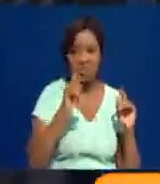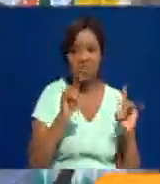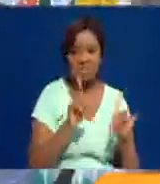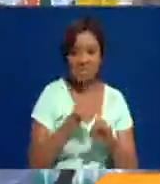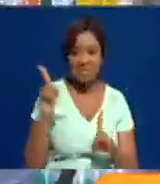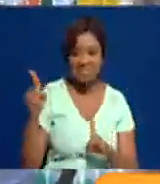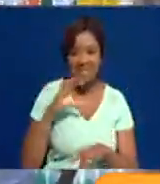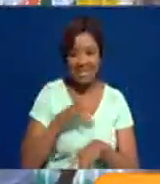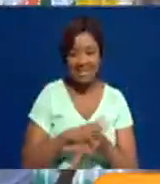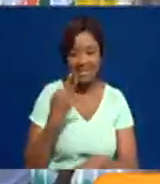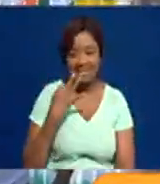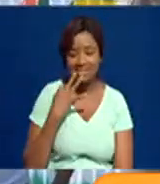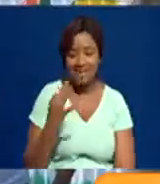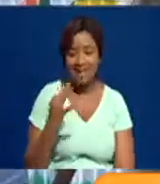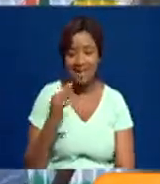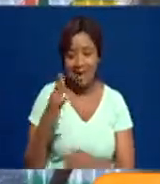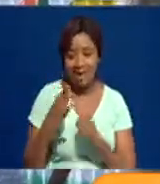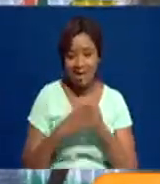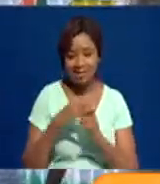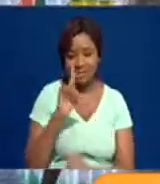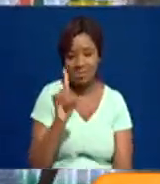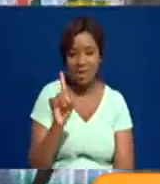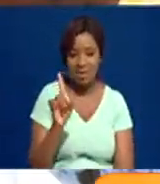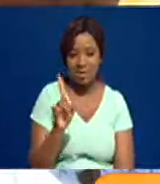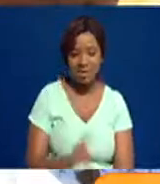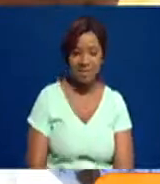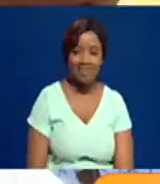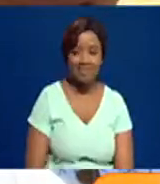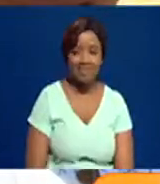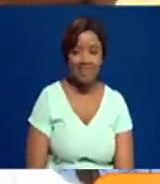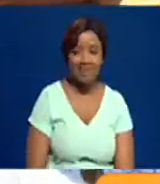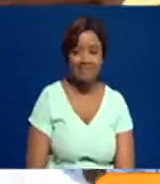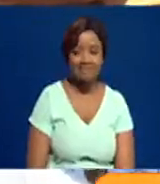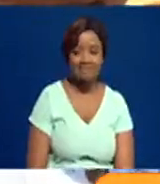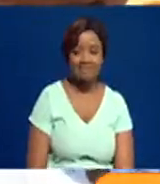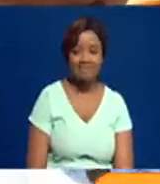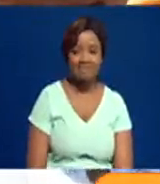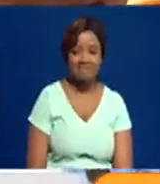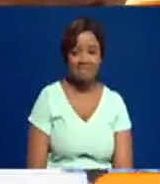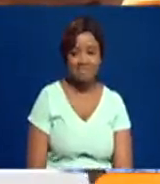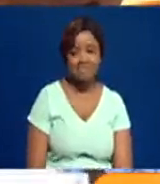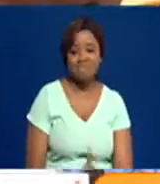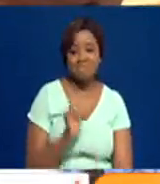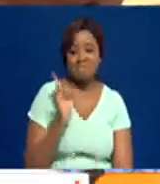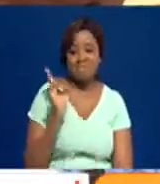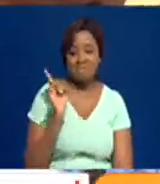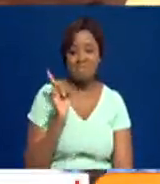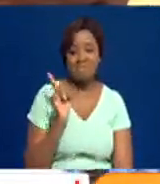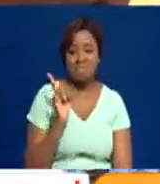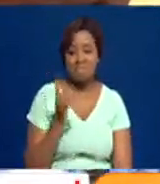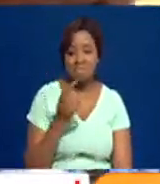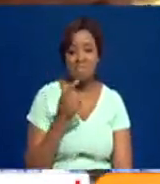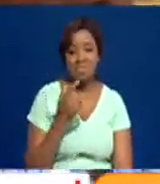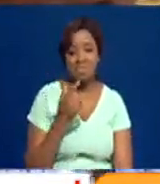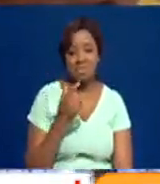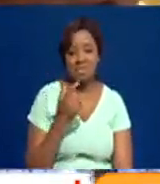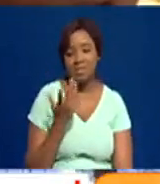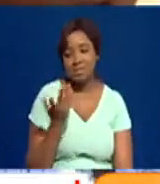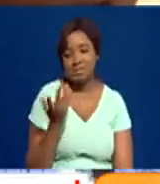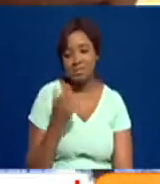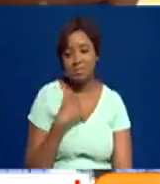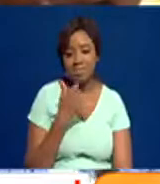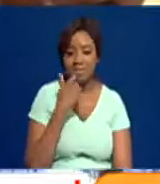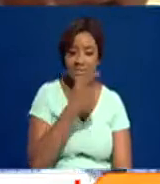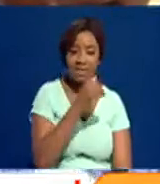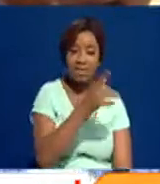to score 391 marks. And I had to tell her that I'm on my own here in Tassia,